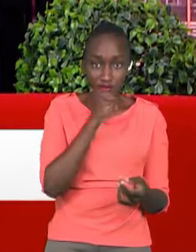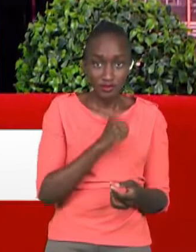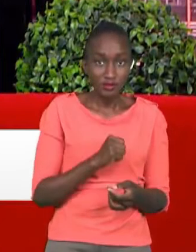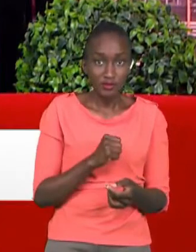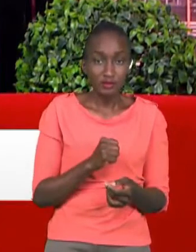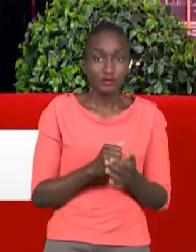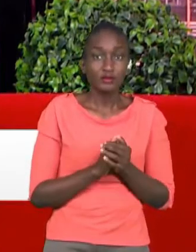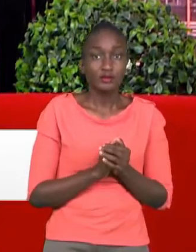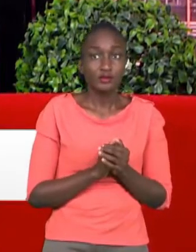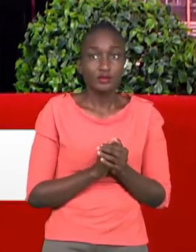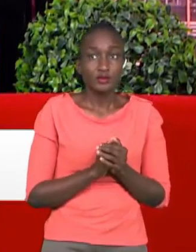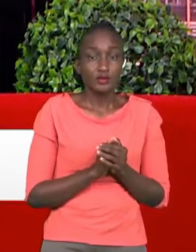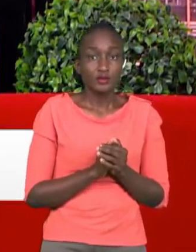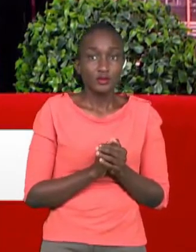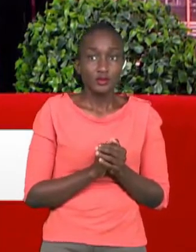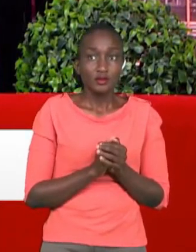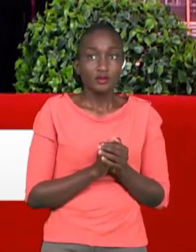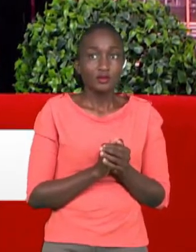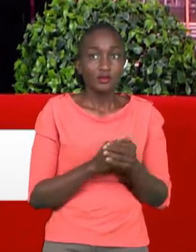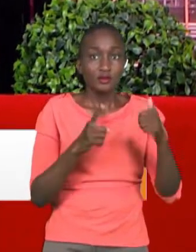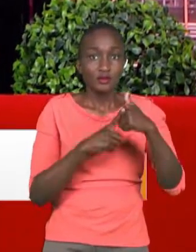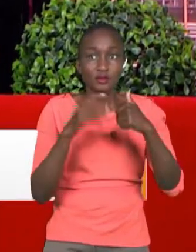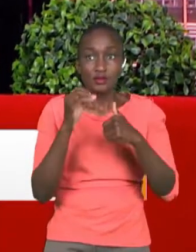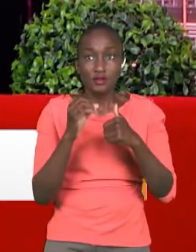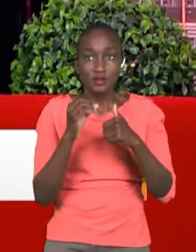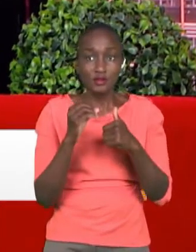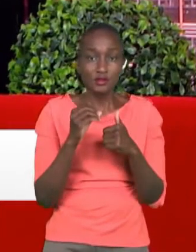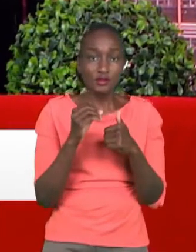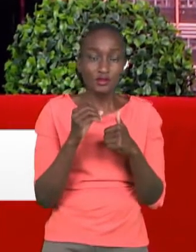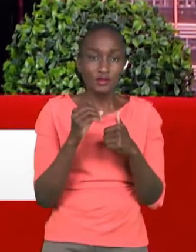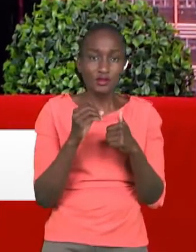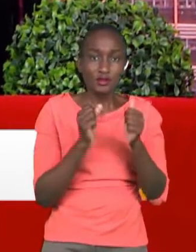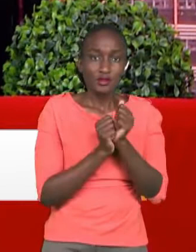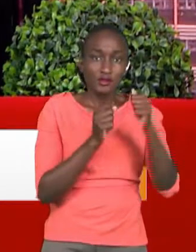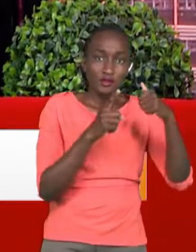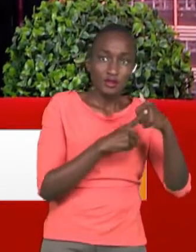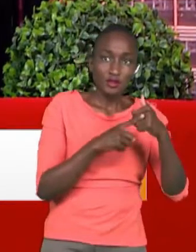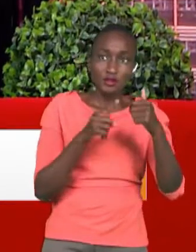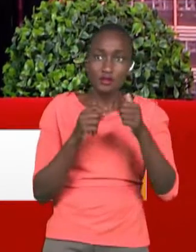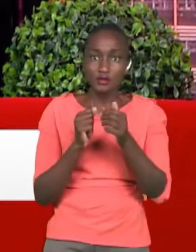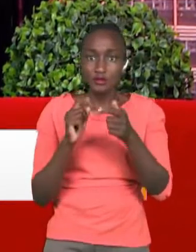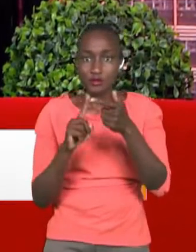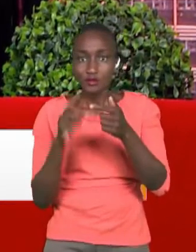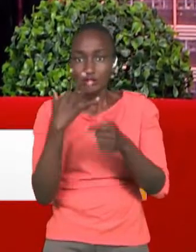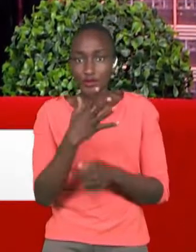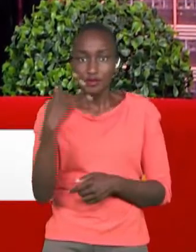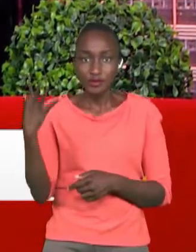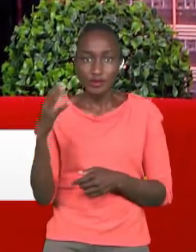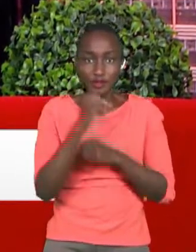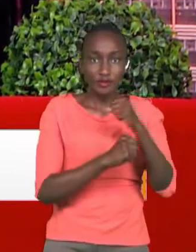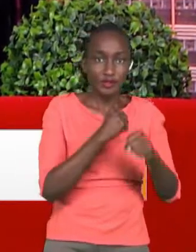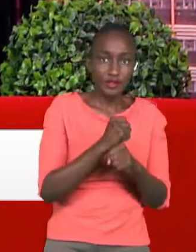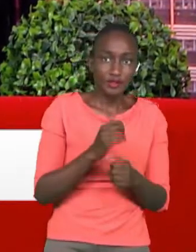have 60 to 85 years old ladies group. Some are coming